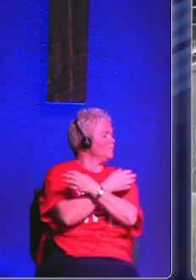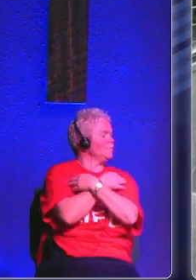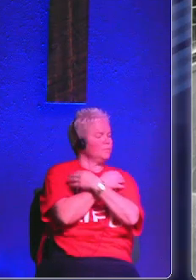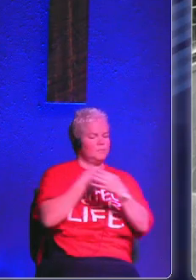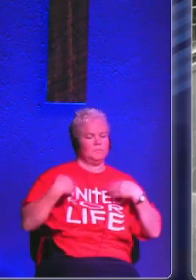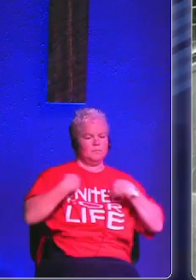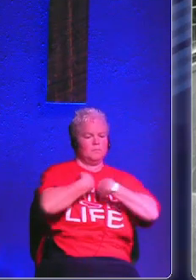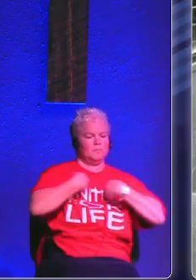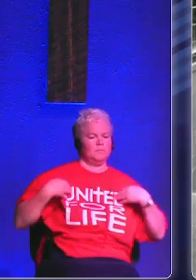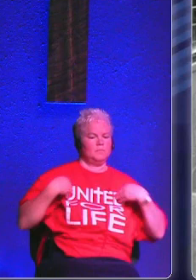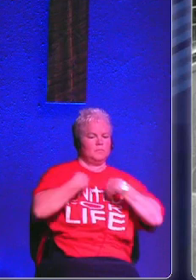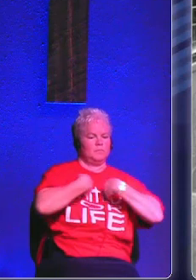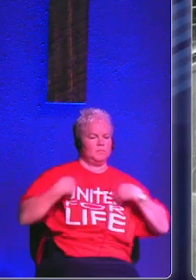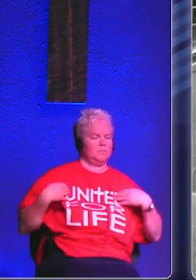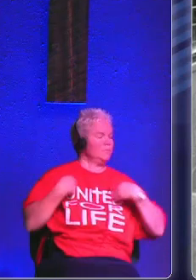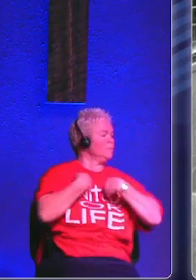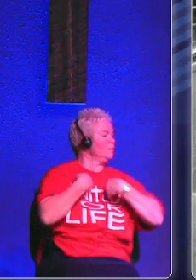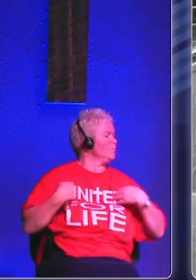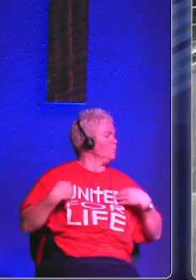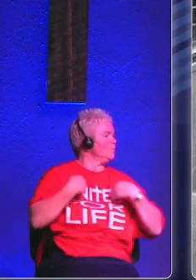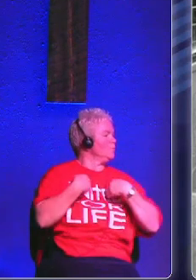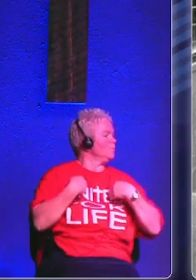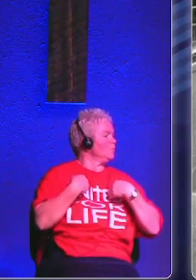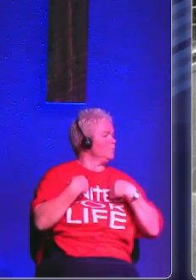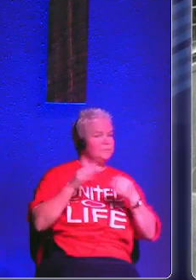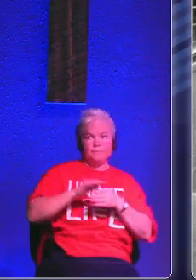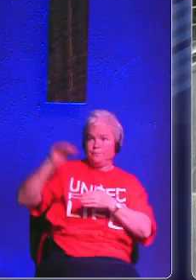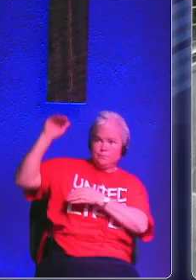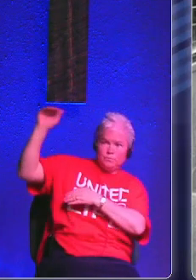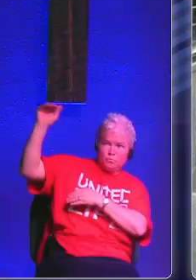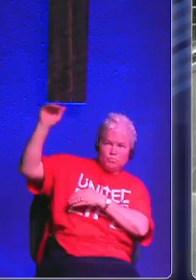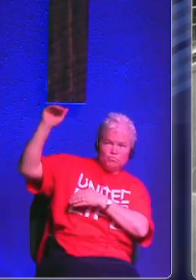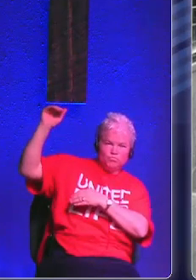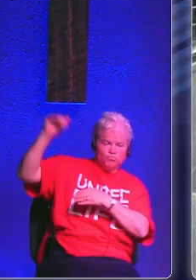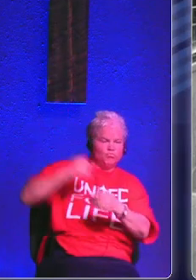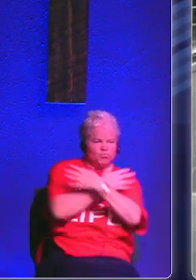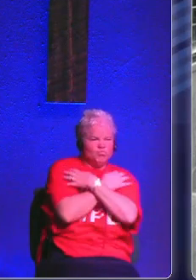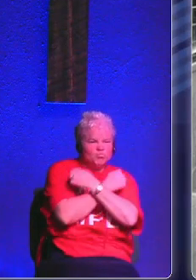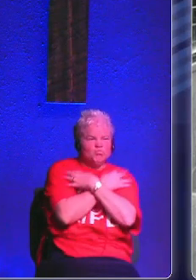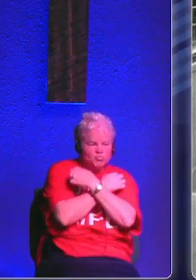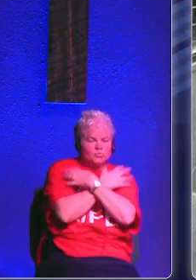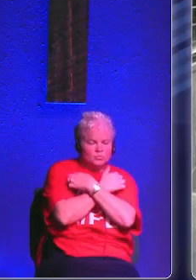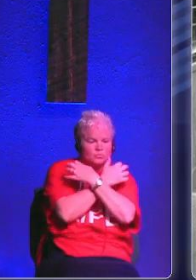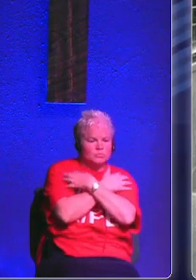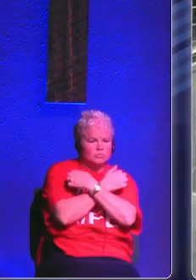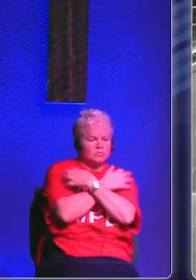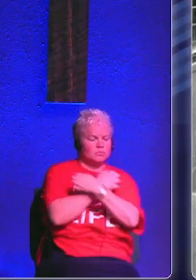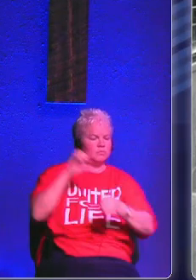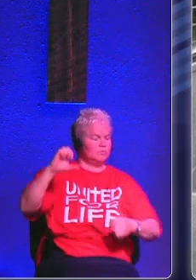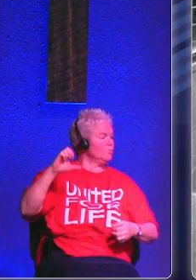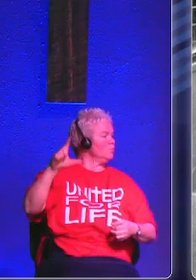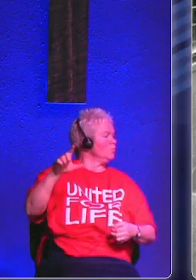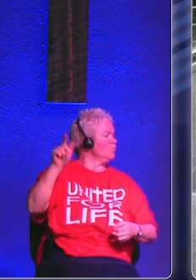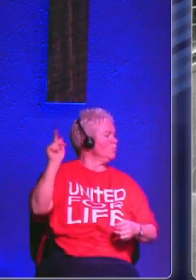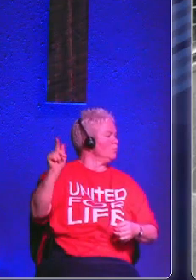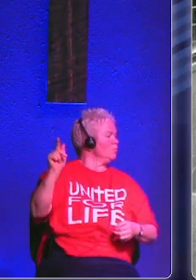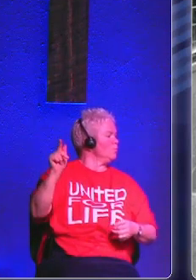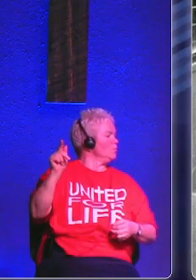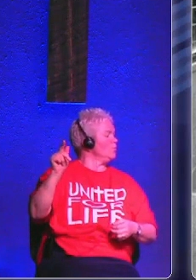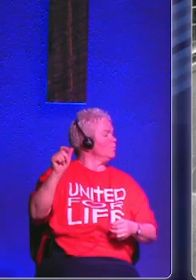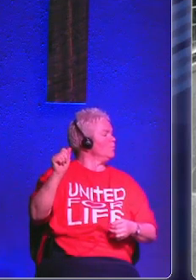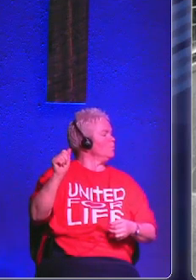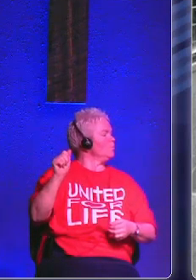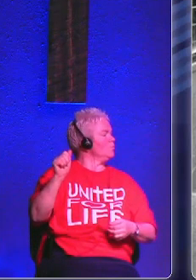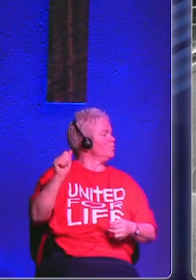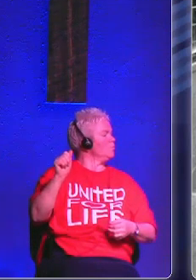animals, from the predators to the prey. Large animals, big giant grizzly bears and moose and elk, and small animals,